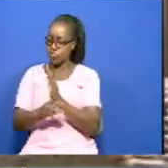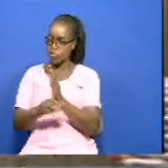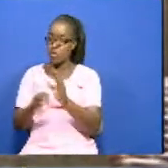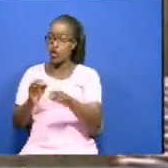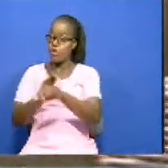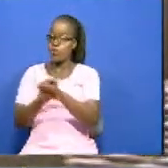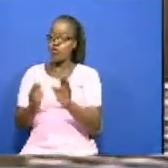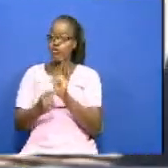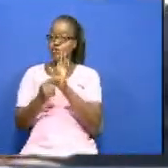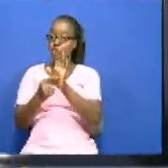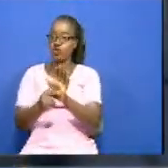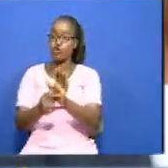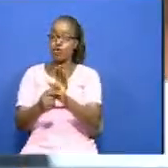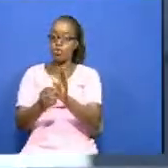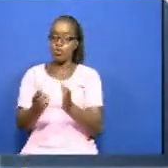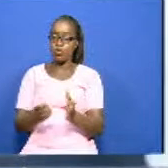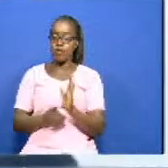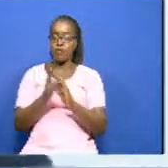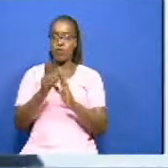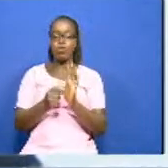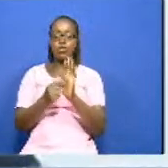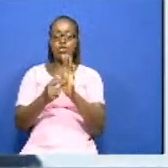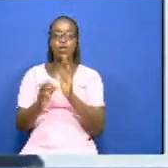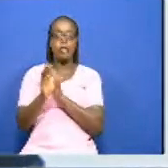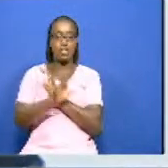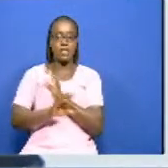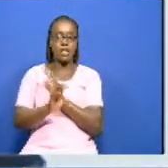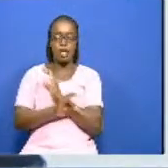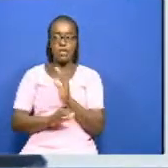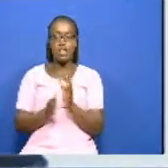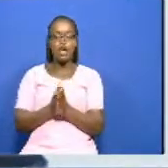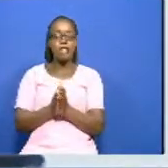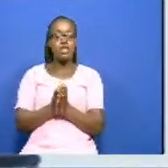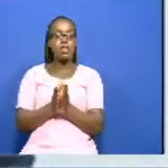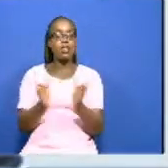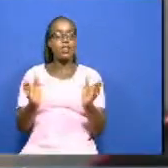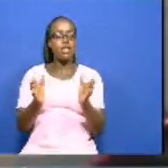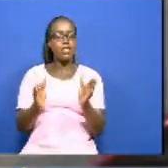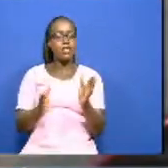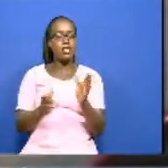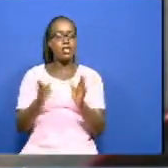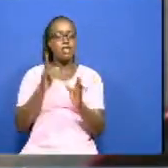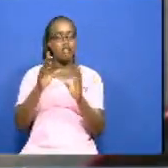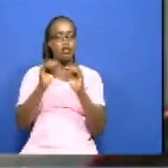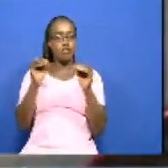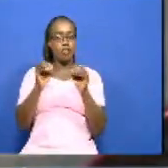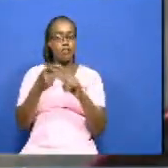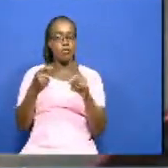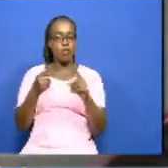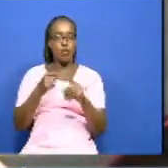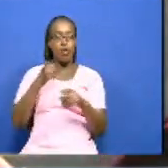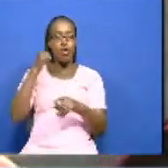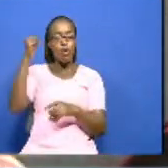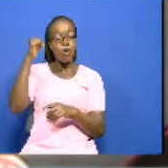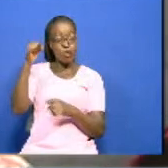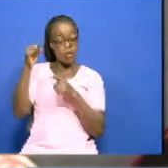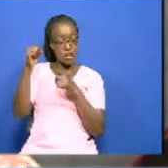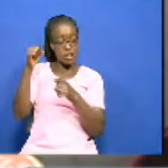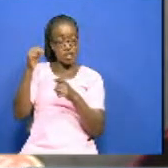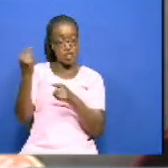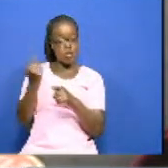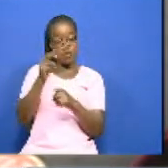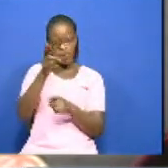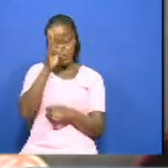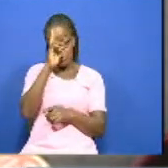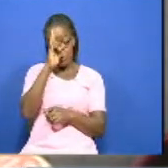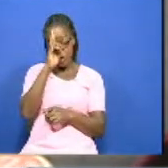in the country. On public gatherings and meetings, Kubia said that it's illegal to deter anyone from holding such, as it is only the police